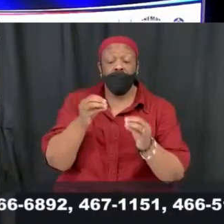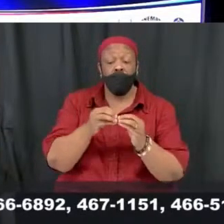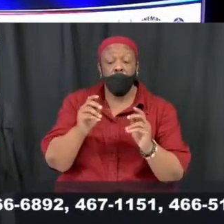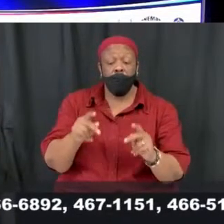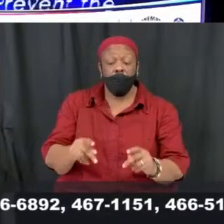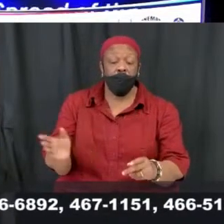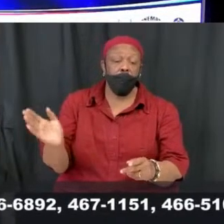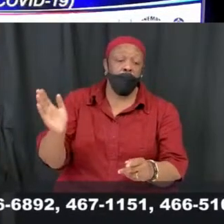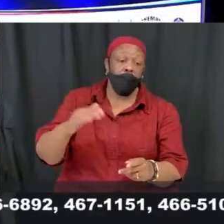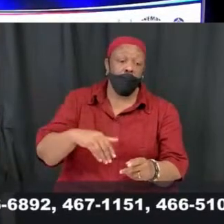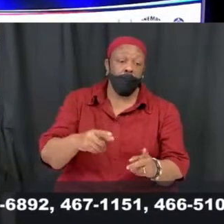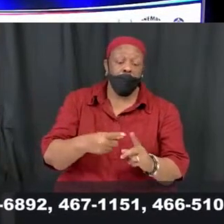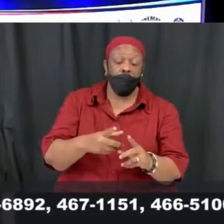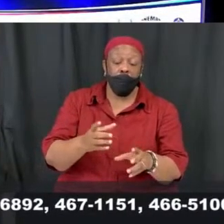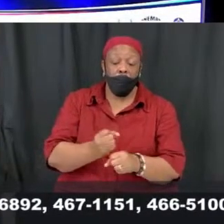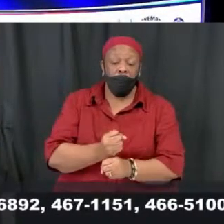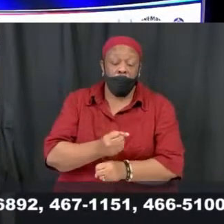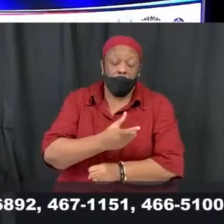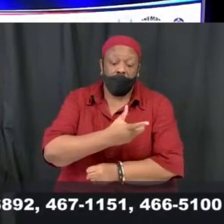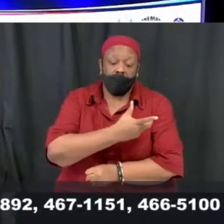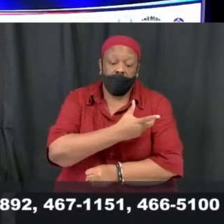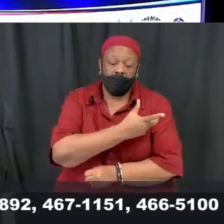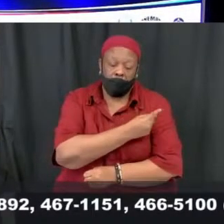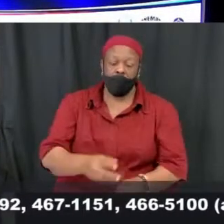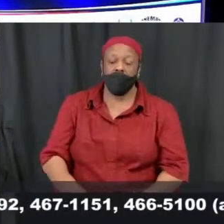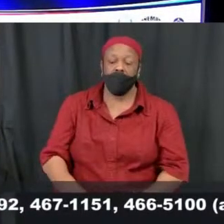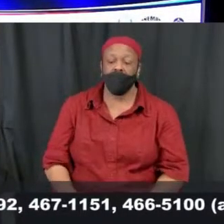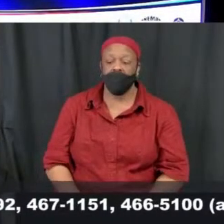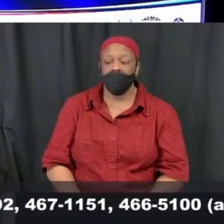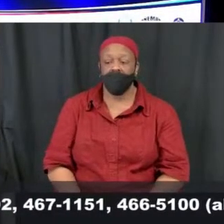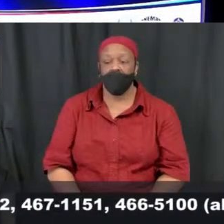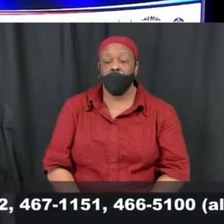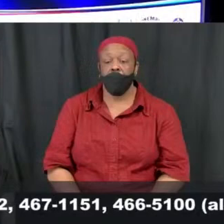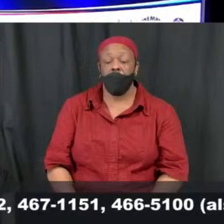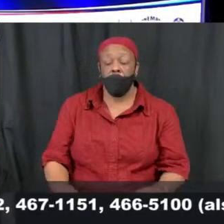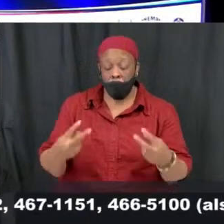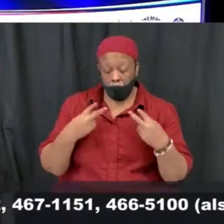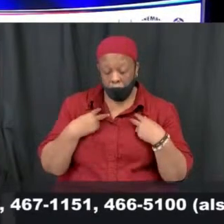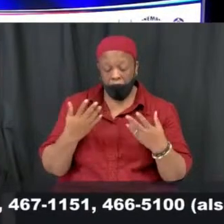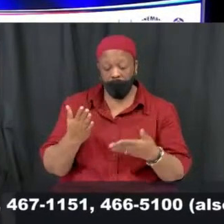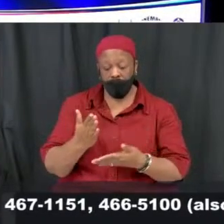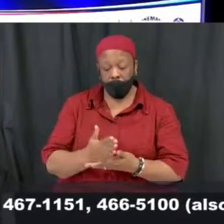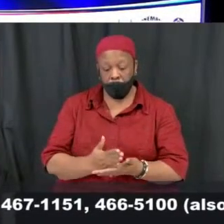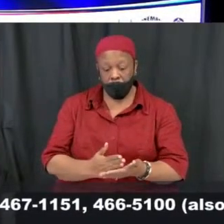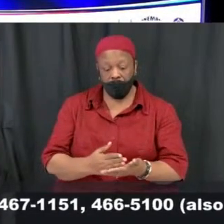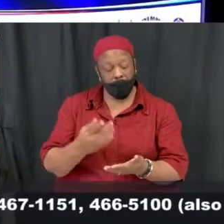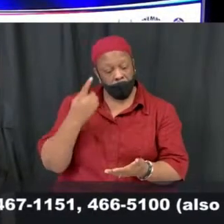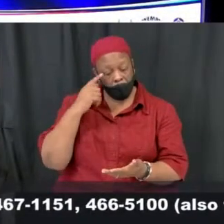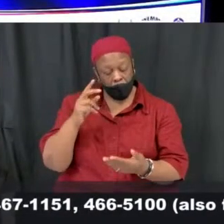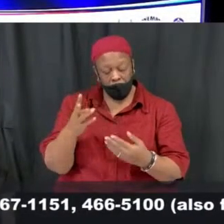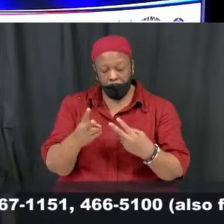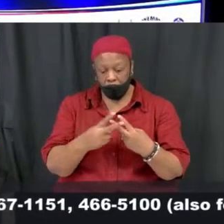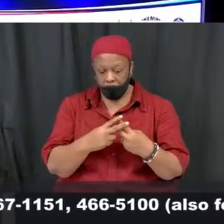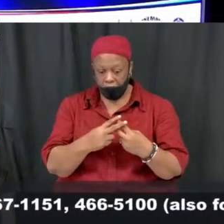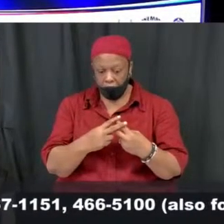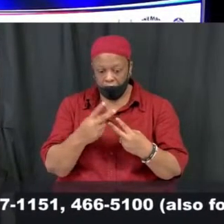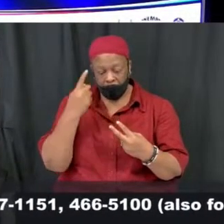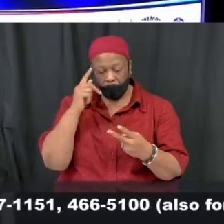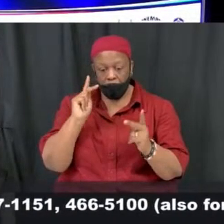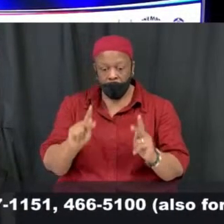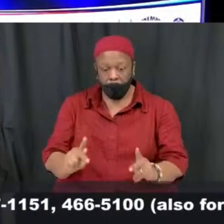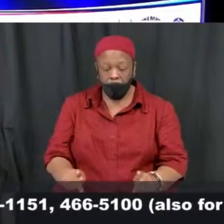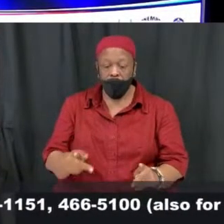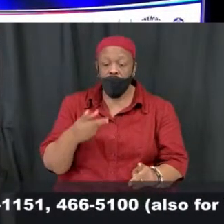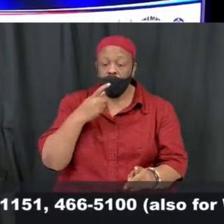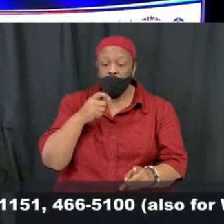forward to be vaccinated. We have vaccines in storage for persons who are due